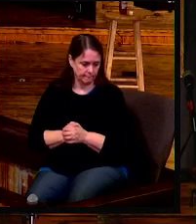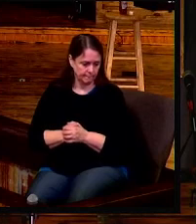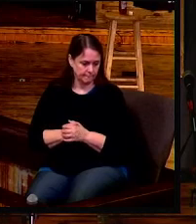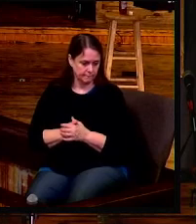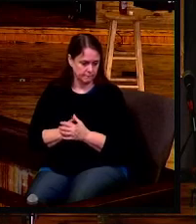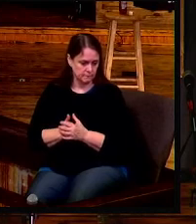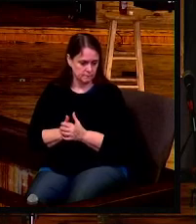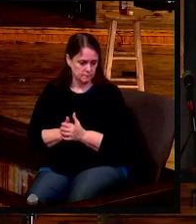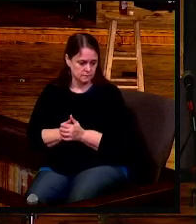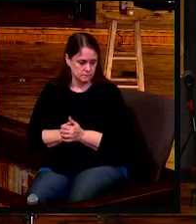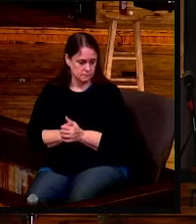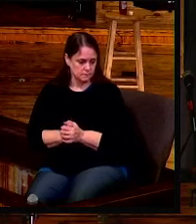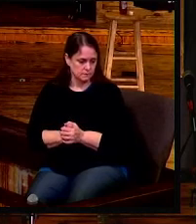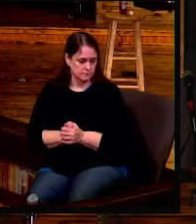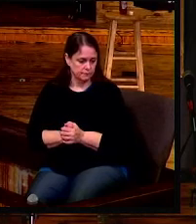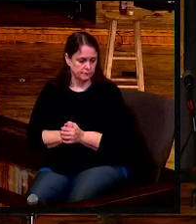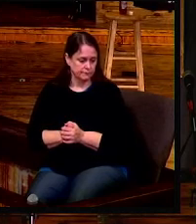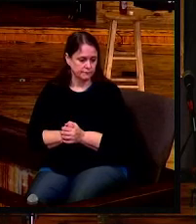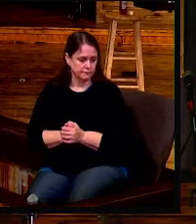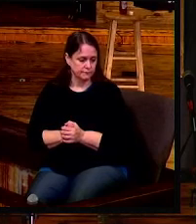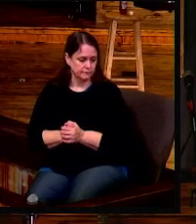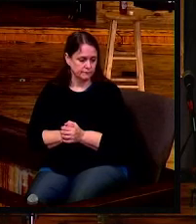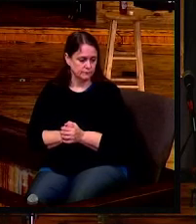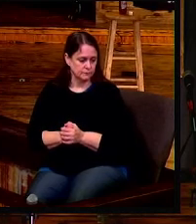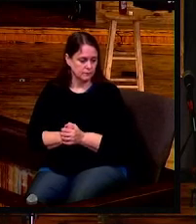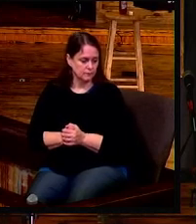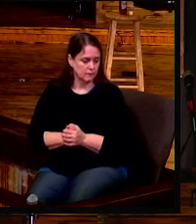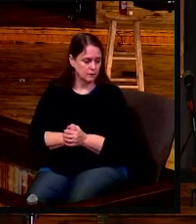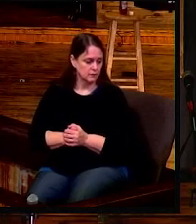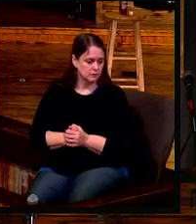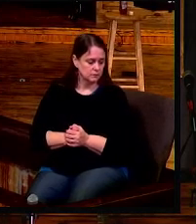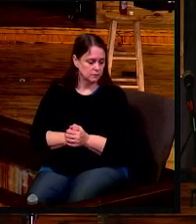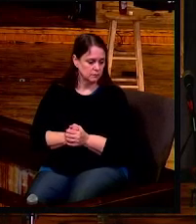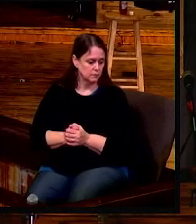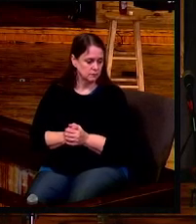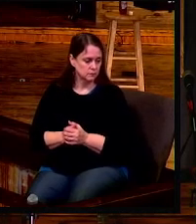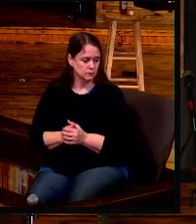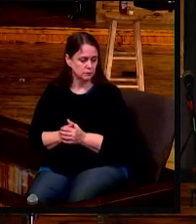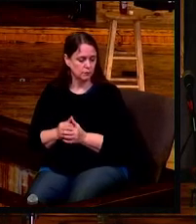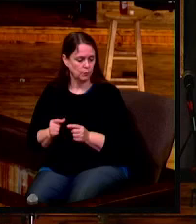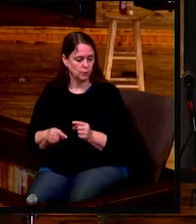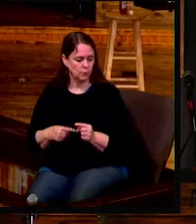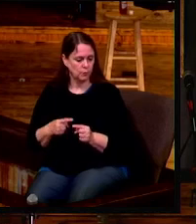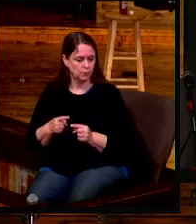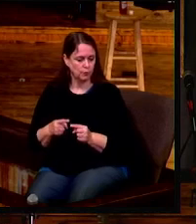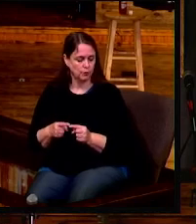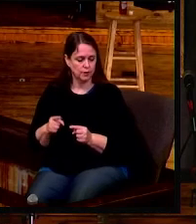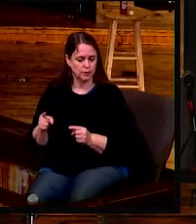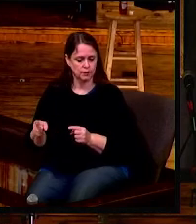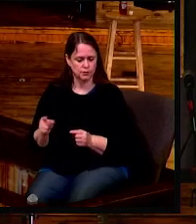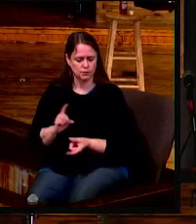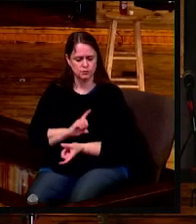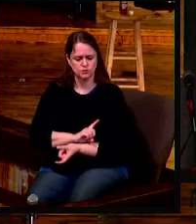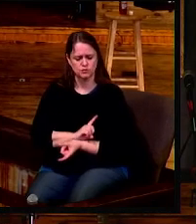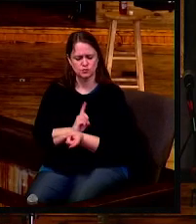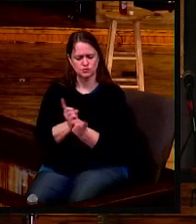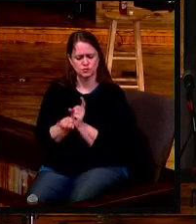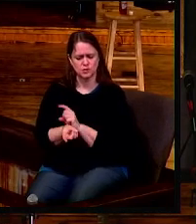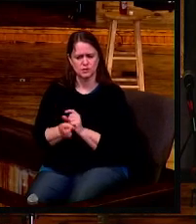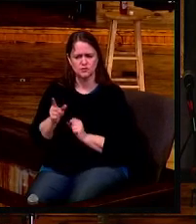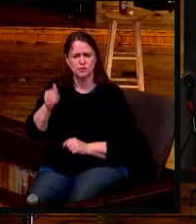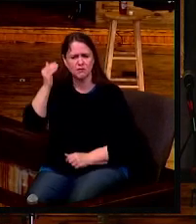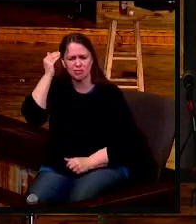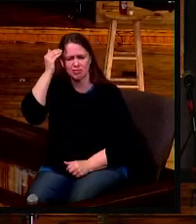at that point? You end up treating them different. When your perception of someone changes, the treatment of that same person changes to match the